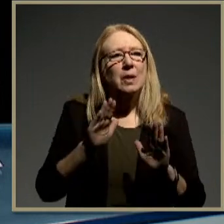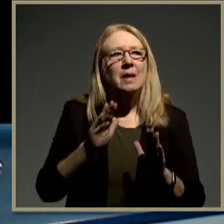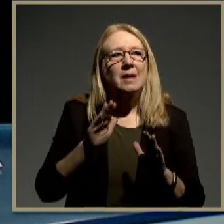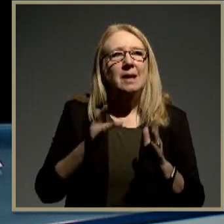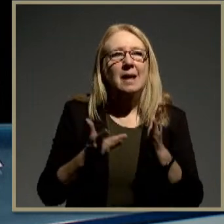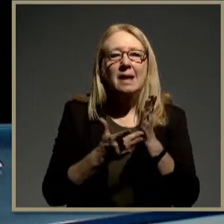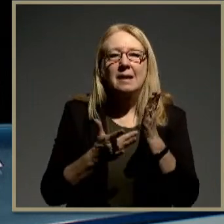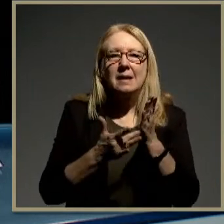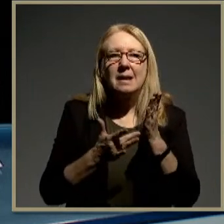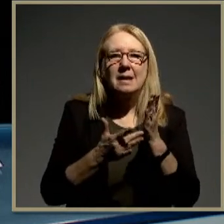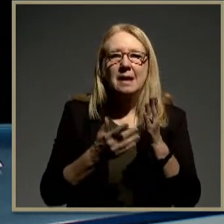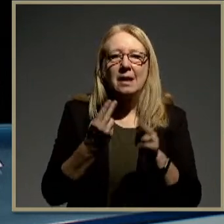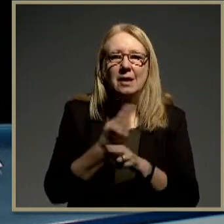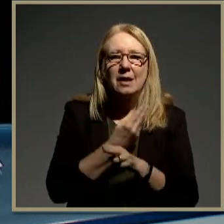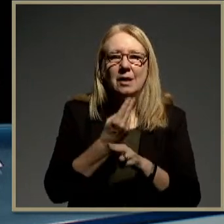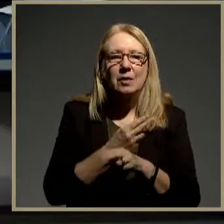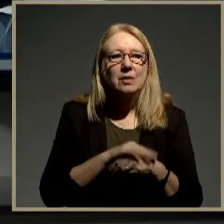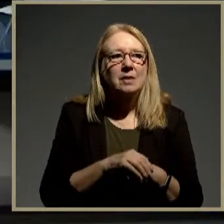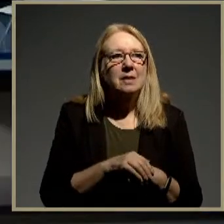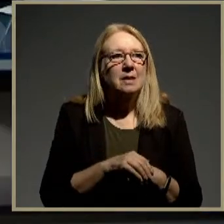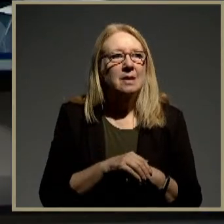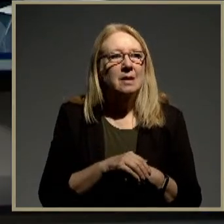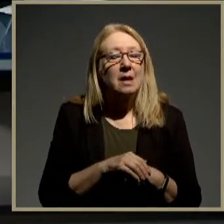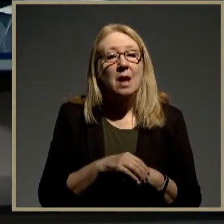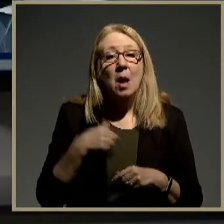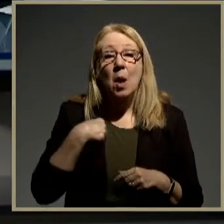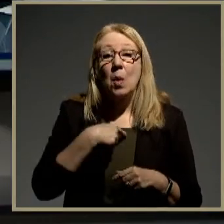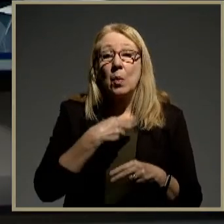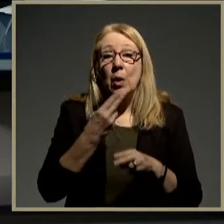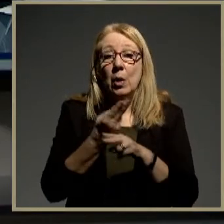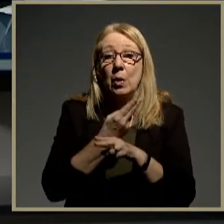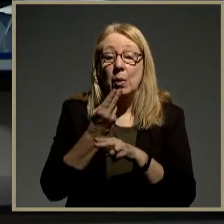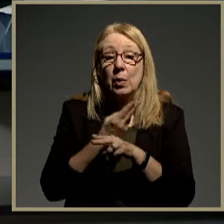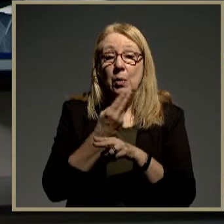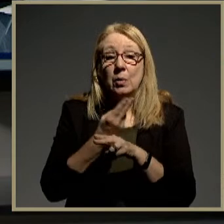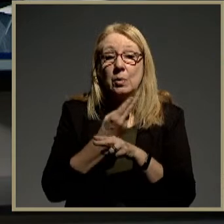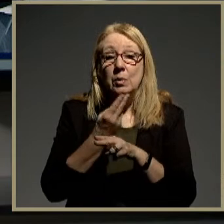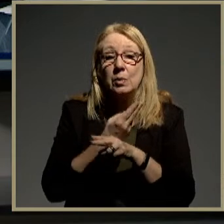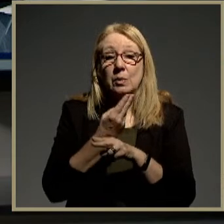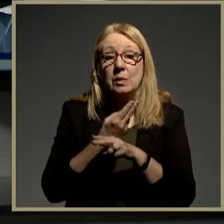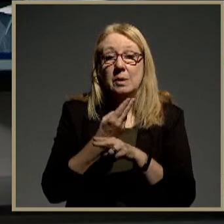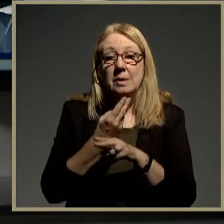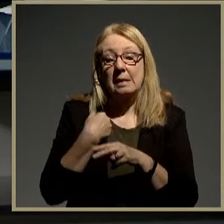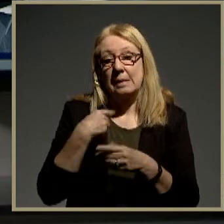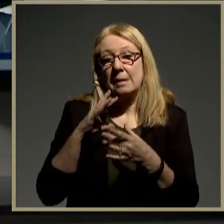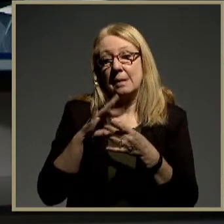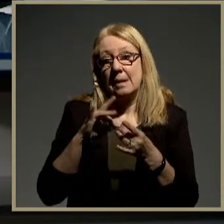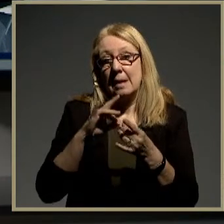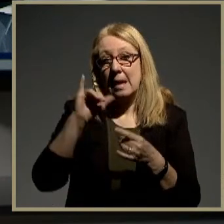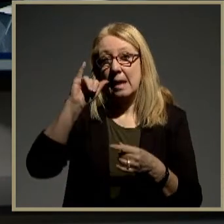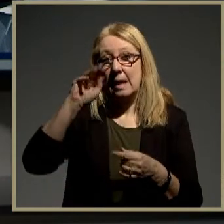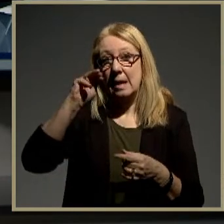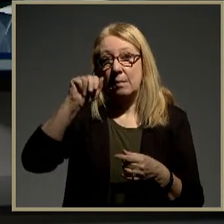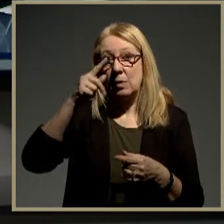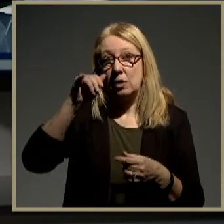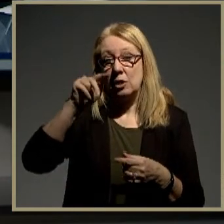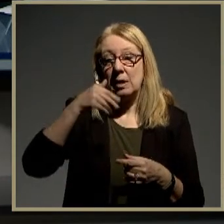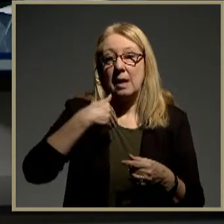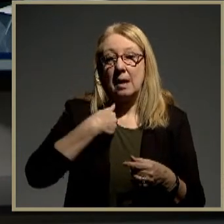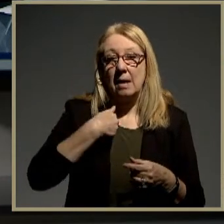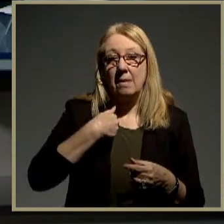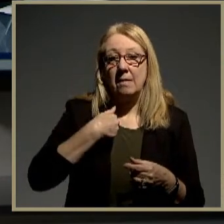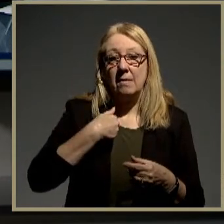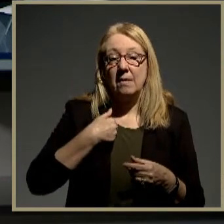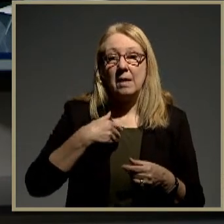being employed in the new center? Well, we're using, I mentioned the imaging center. We have a 3